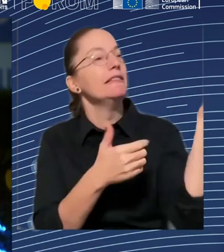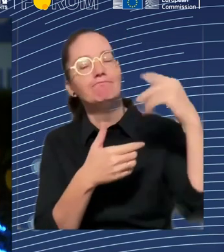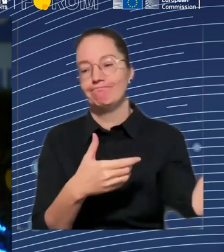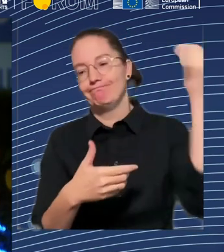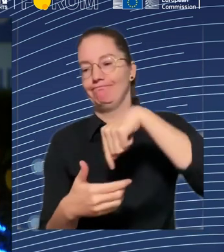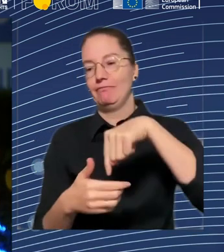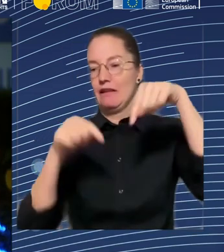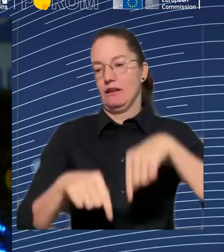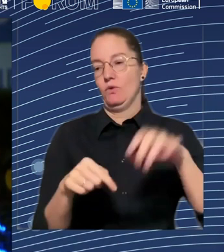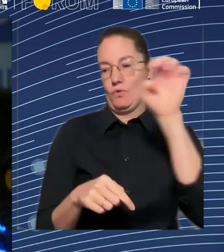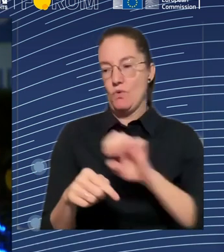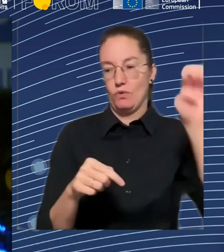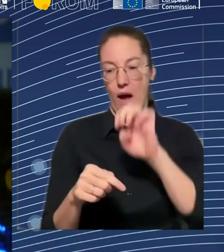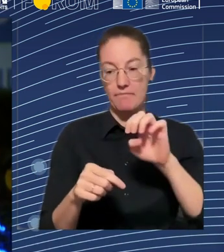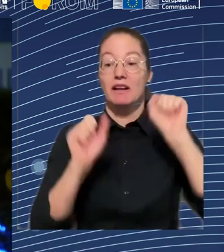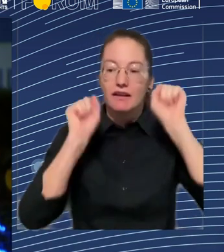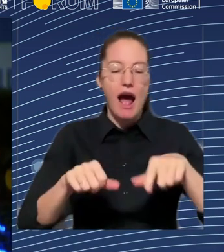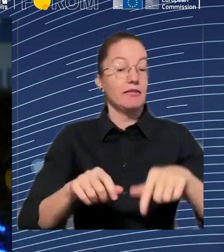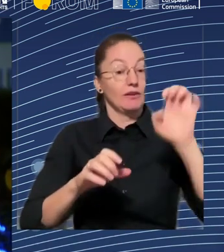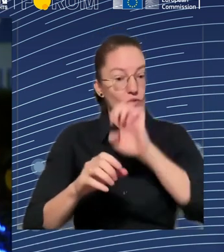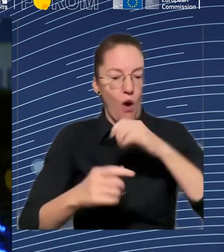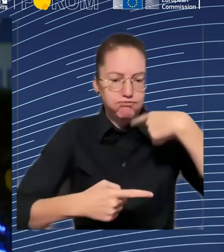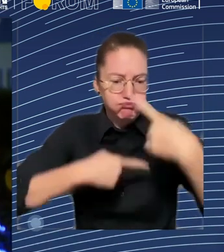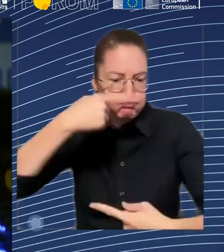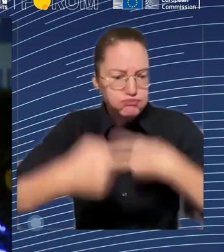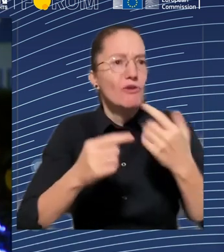that startups need this computing power.